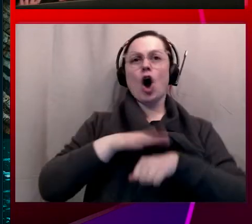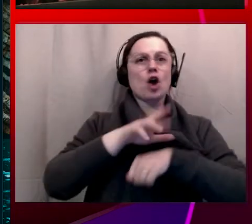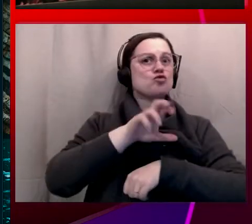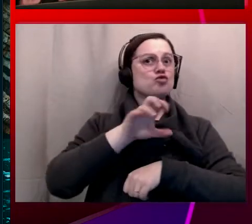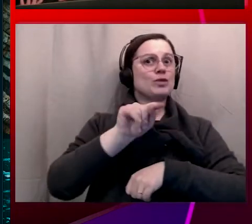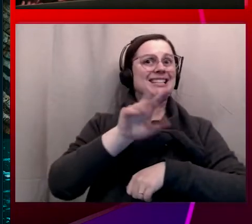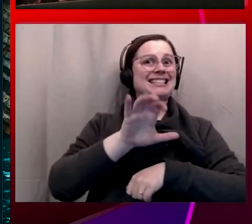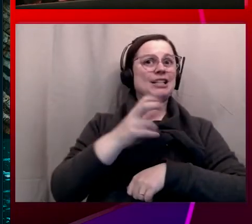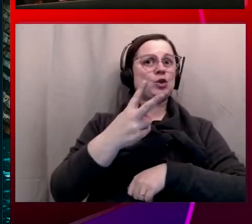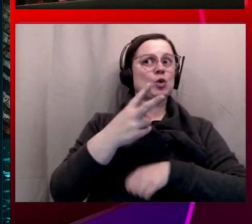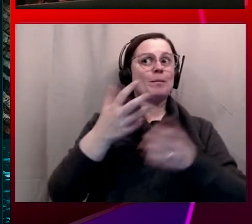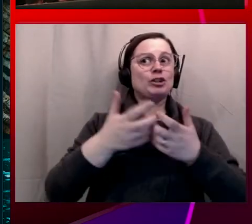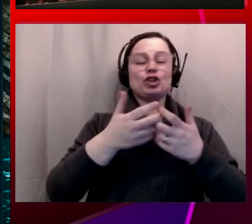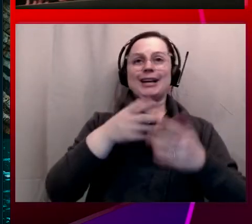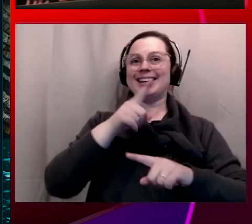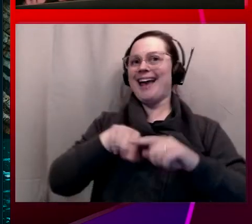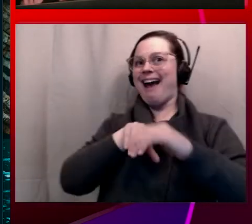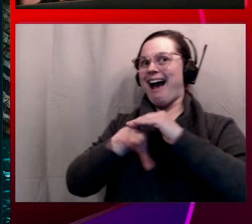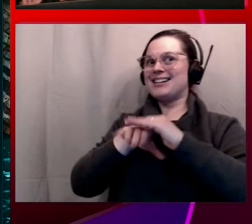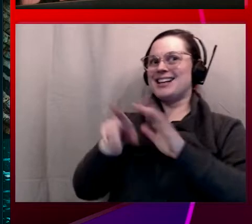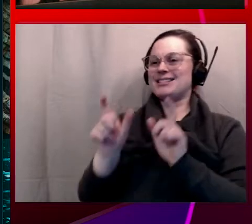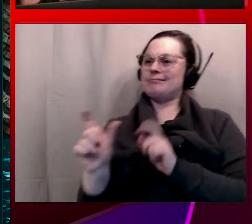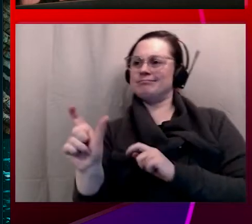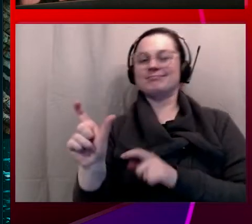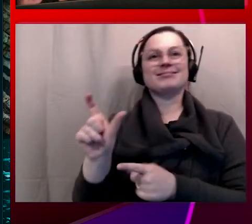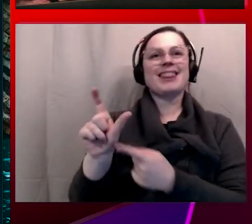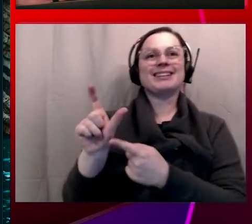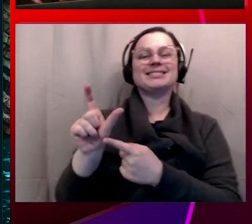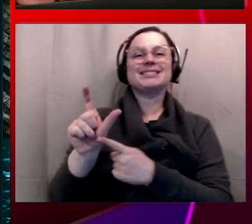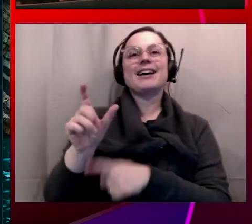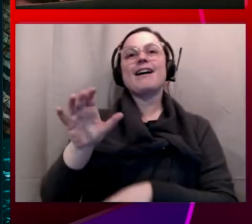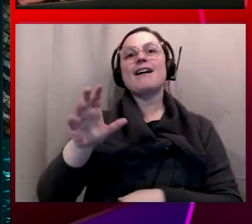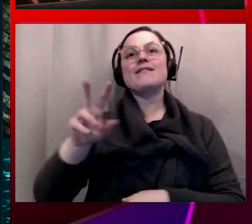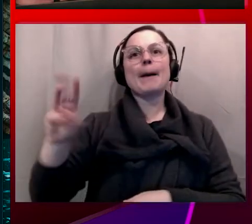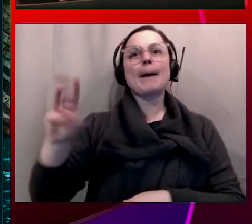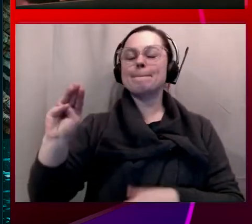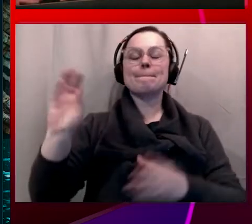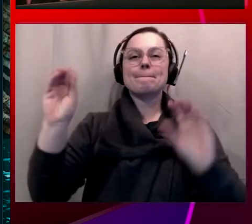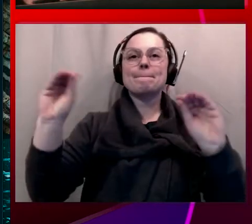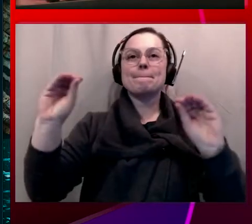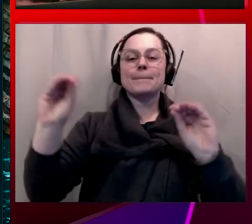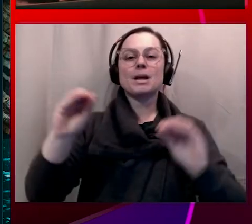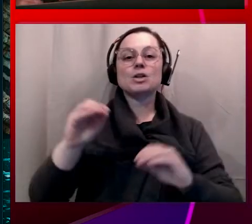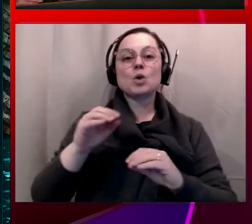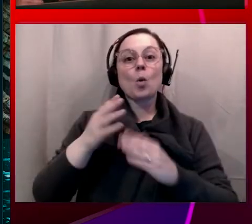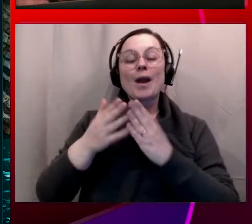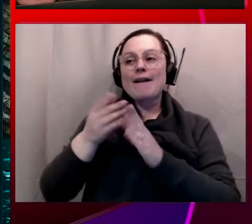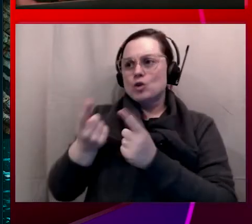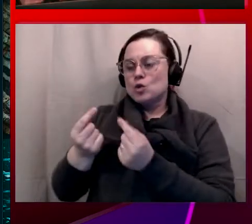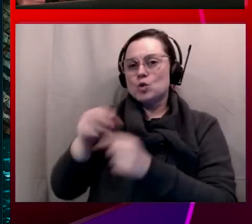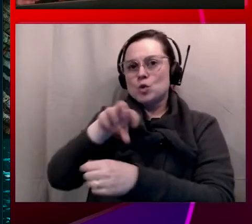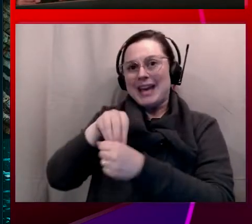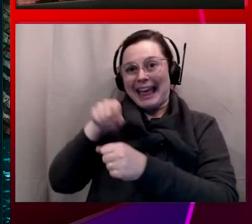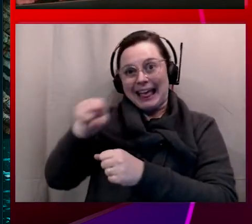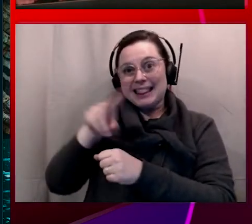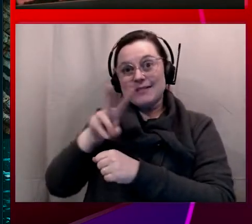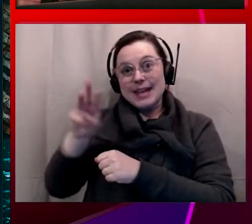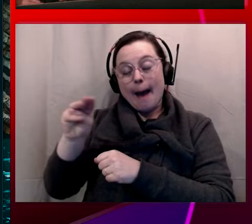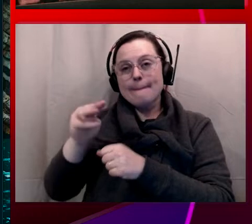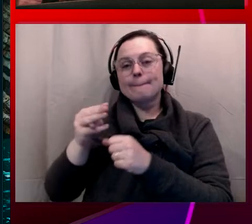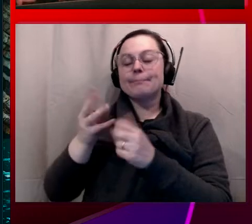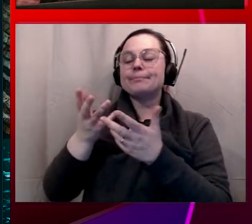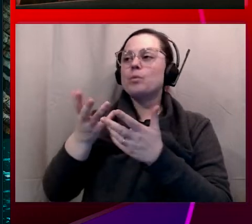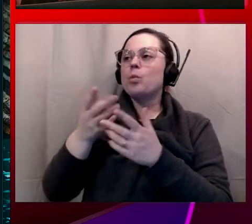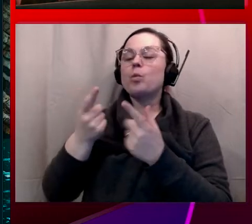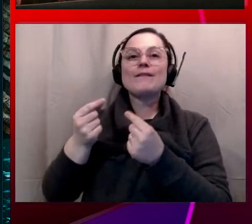access to this, this isolated VM. And so whatever you do within that VM, which is anything you can do on